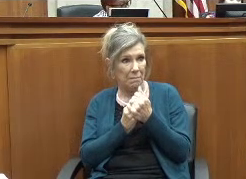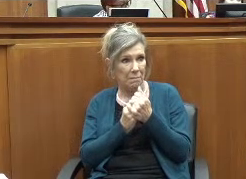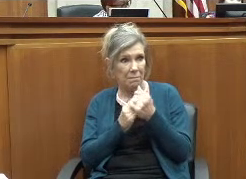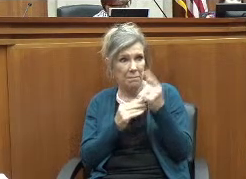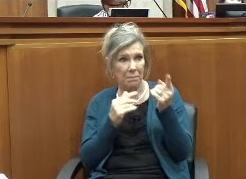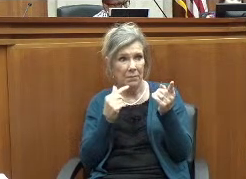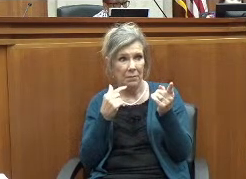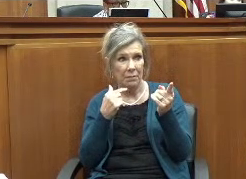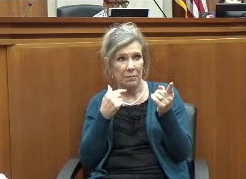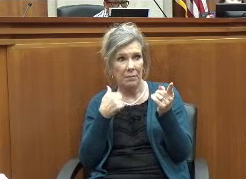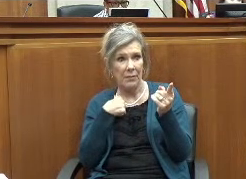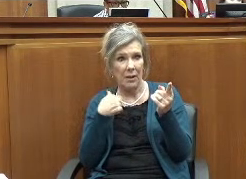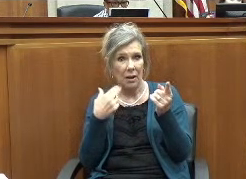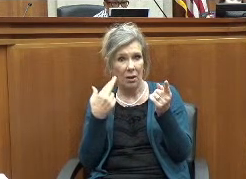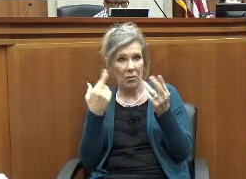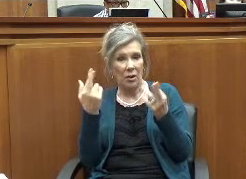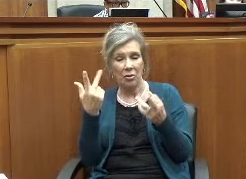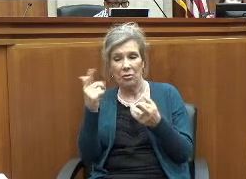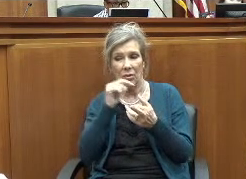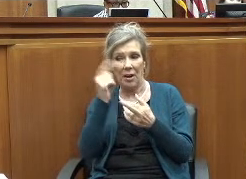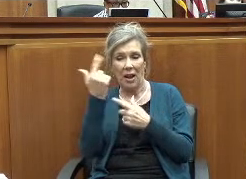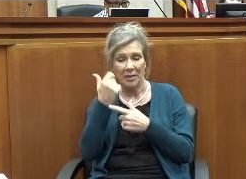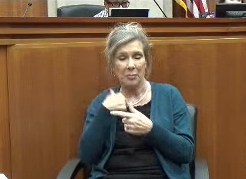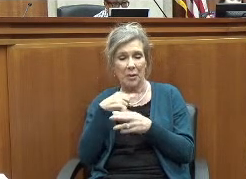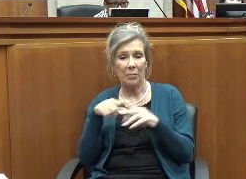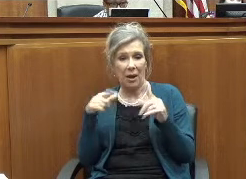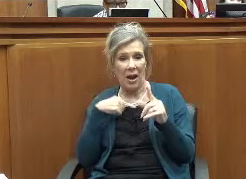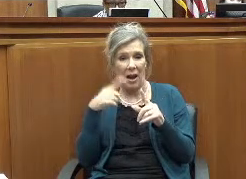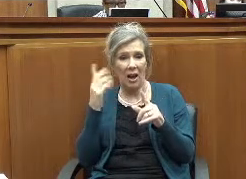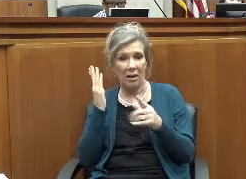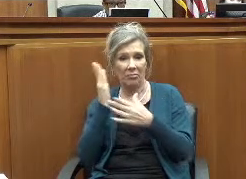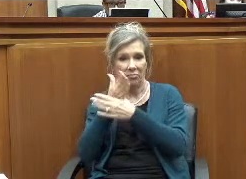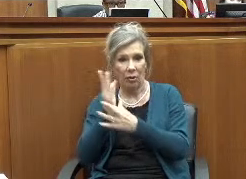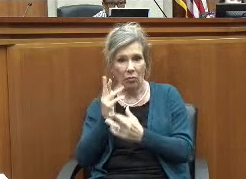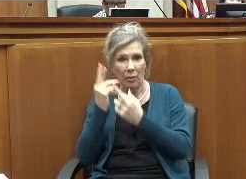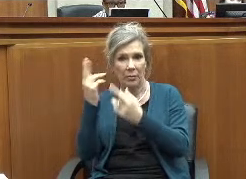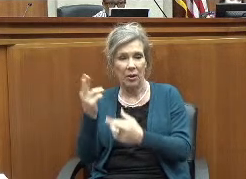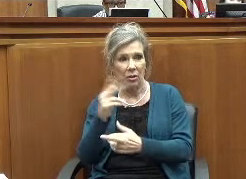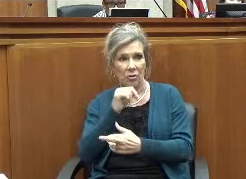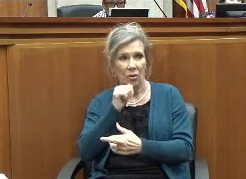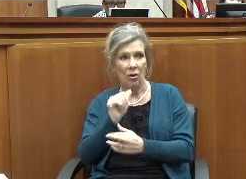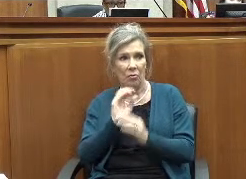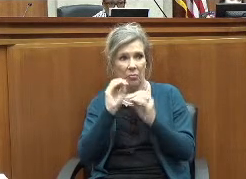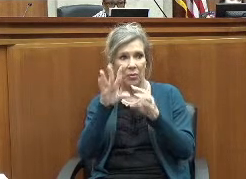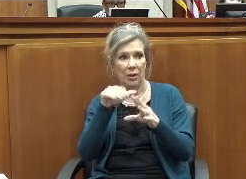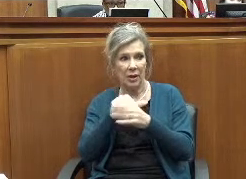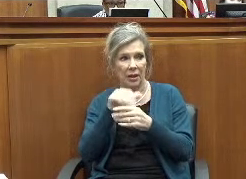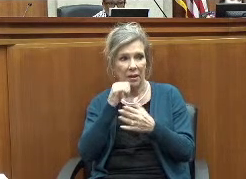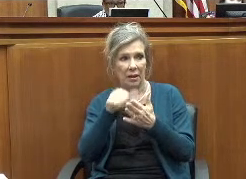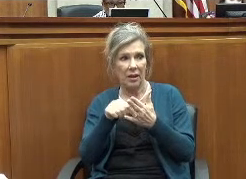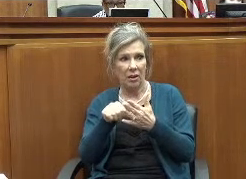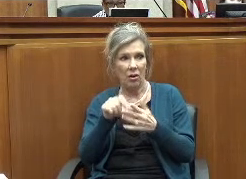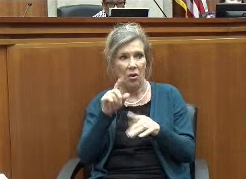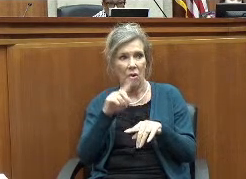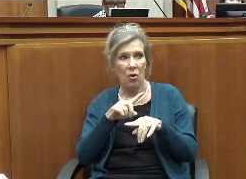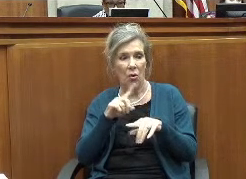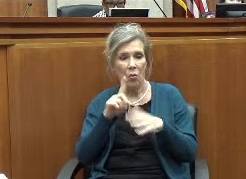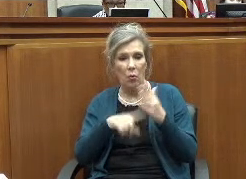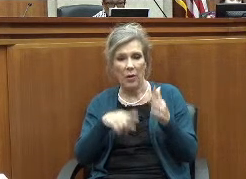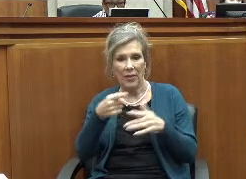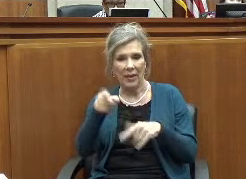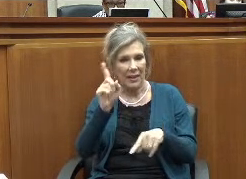I recommend that, I know you didn't ask me, but I do recommend that you don't put in a letter what they cannot